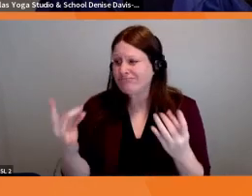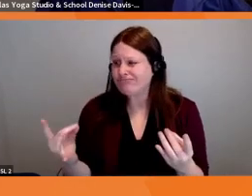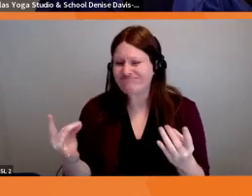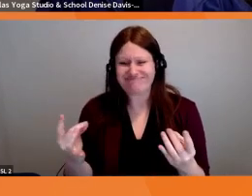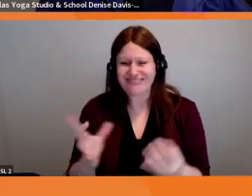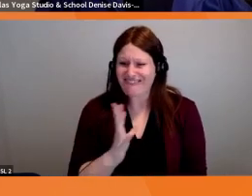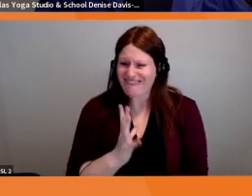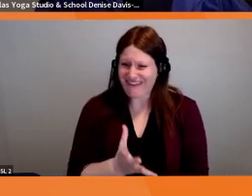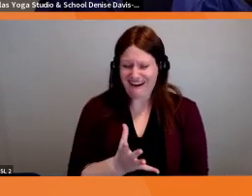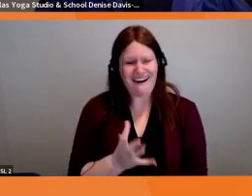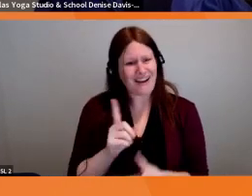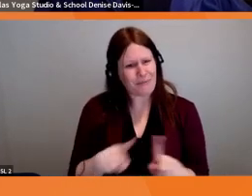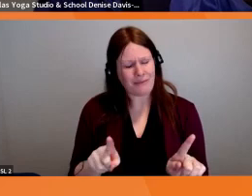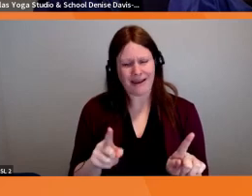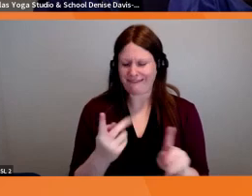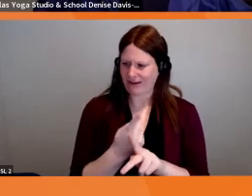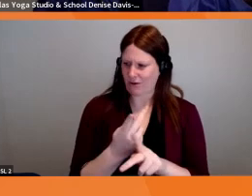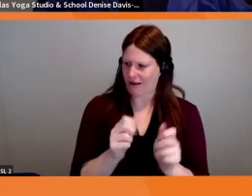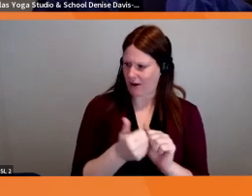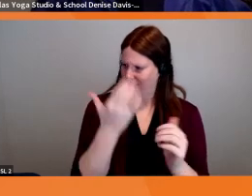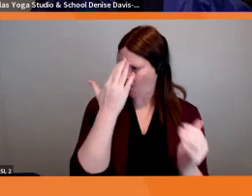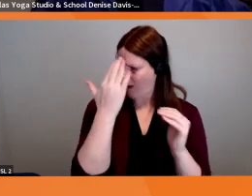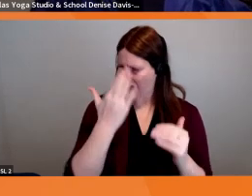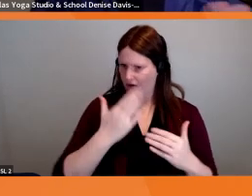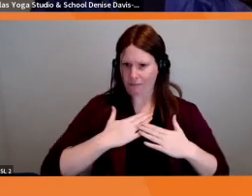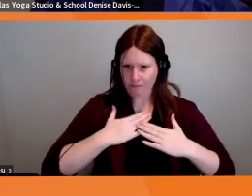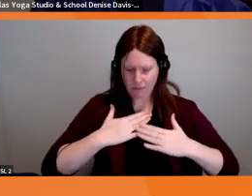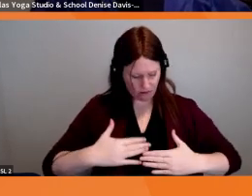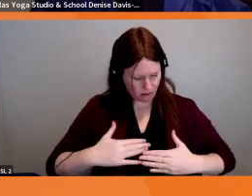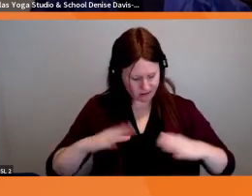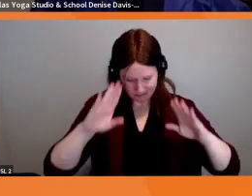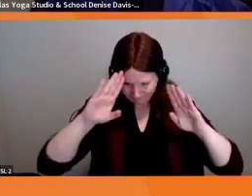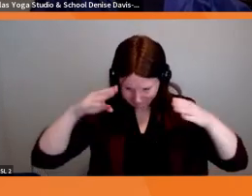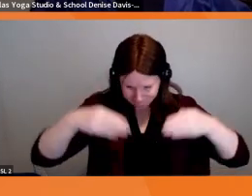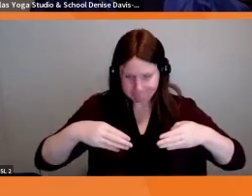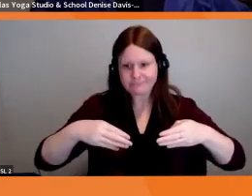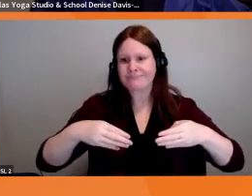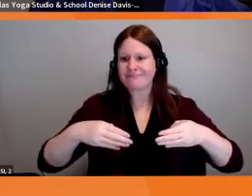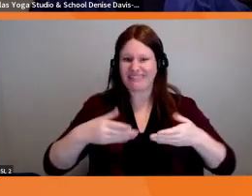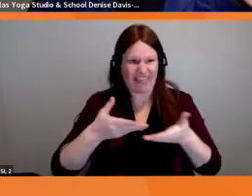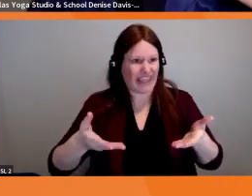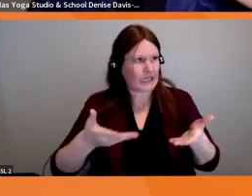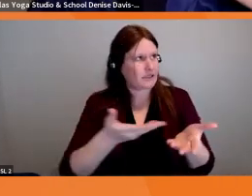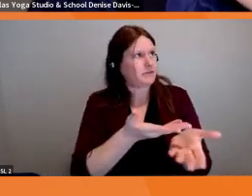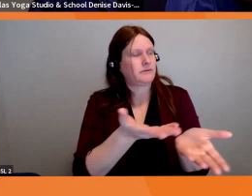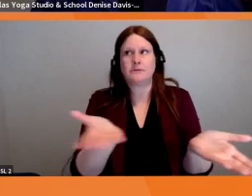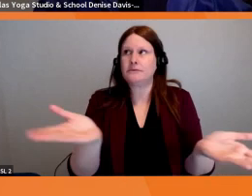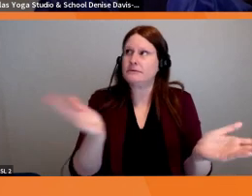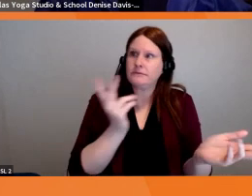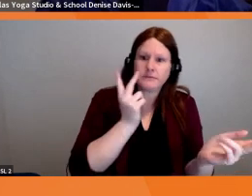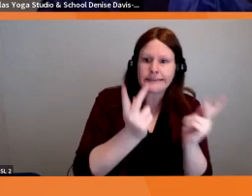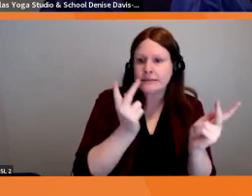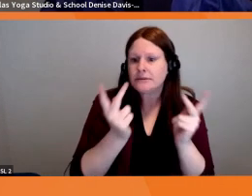being in your body, feeling and coming back to resource the space around us. I can tell